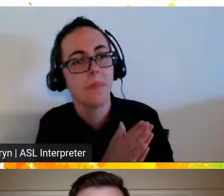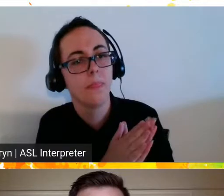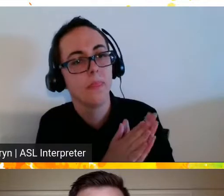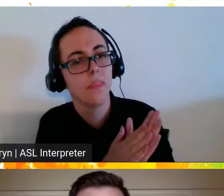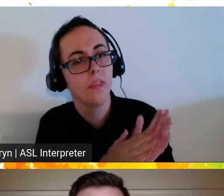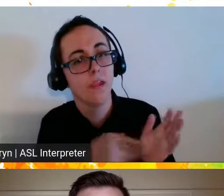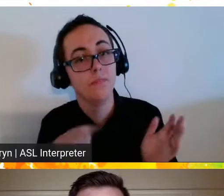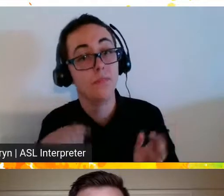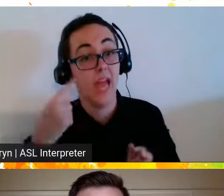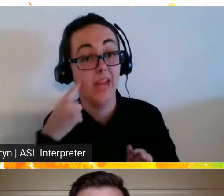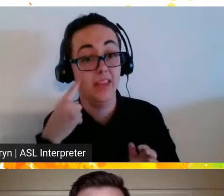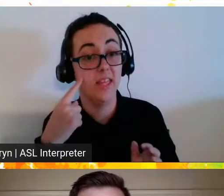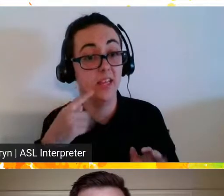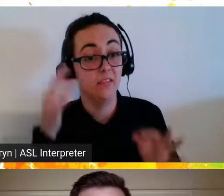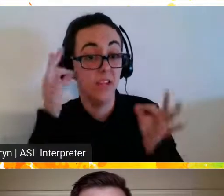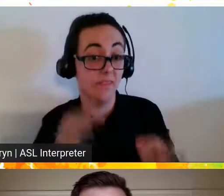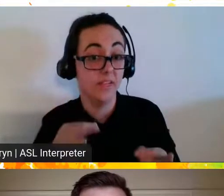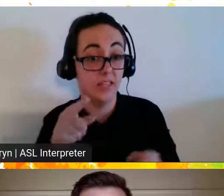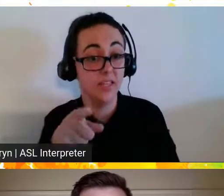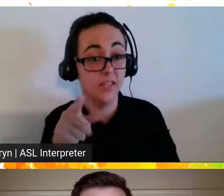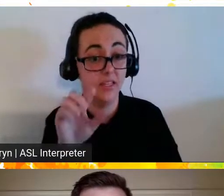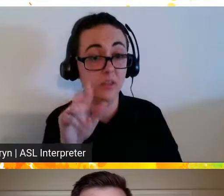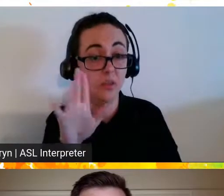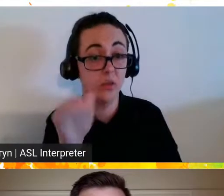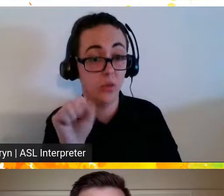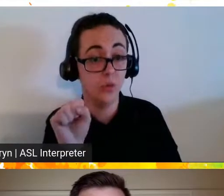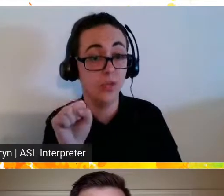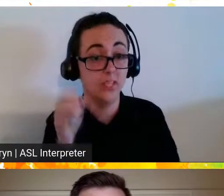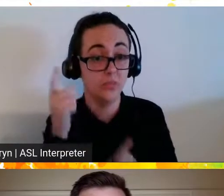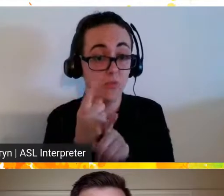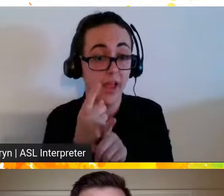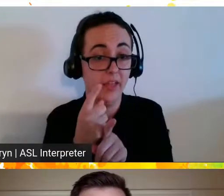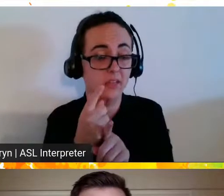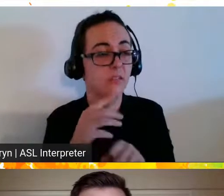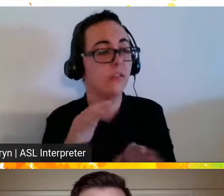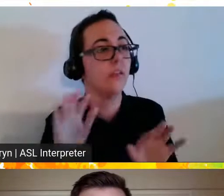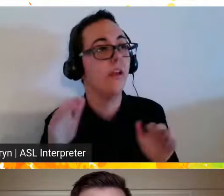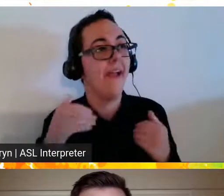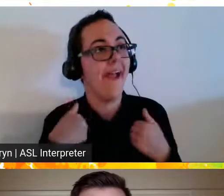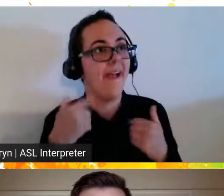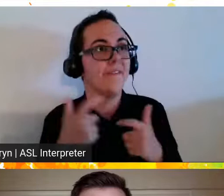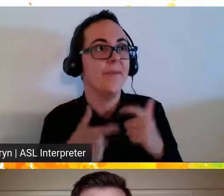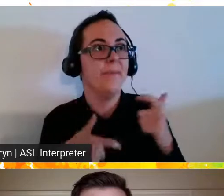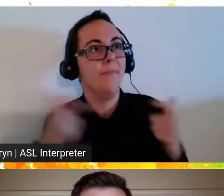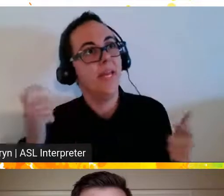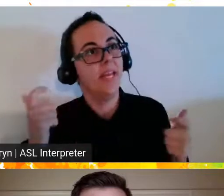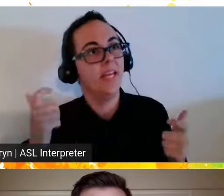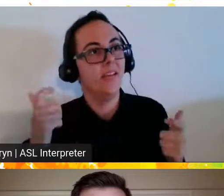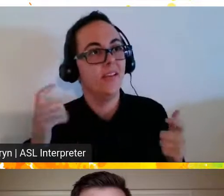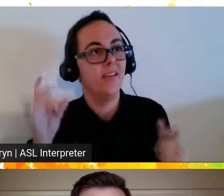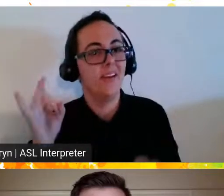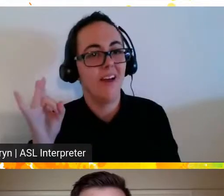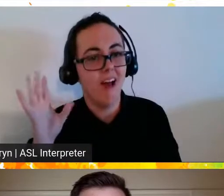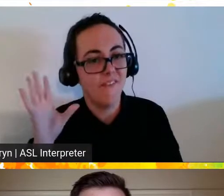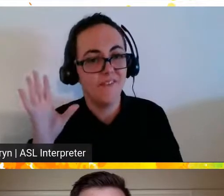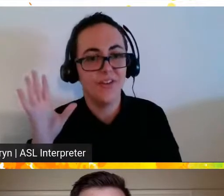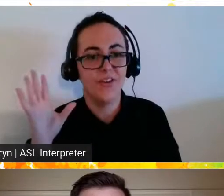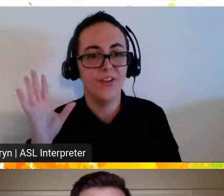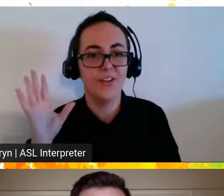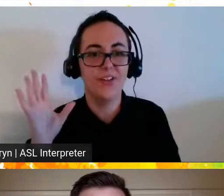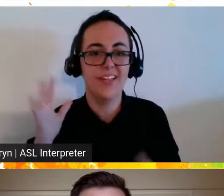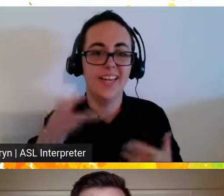I think absolutely Lucas is right. When you have such a big, awful